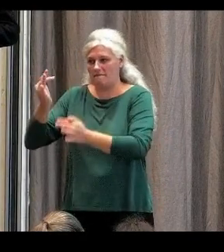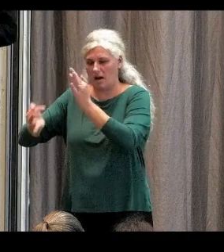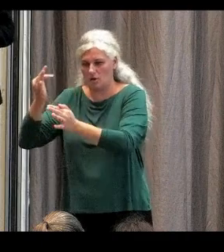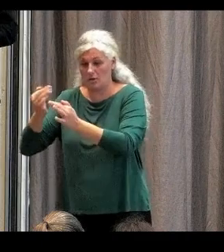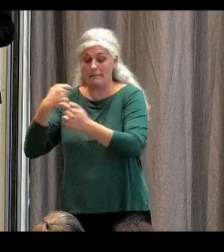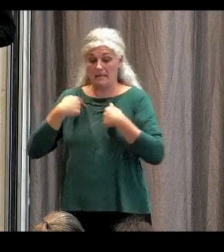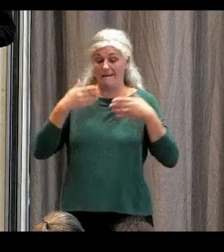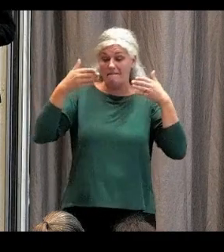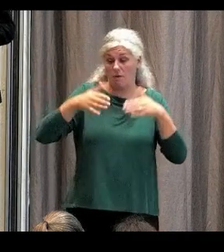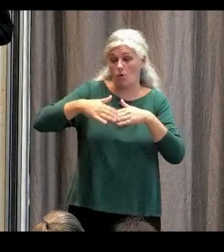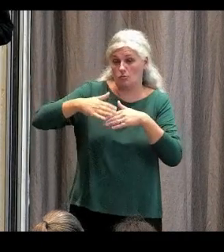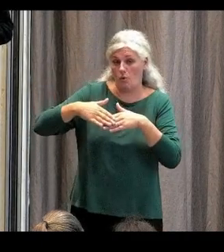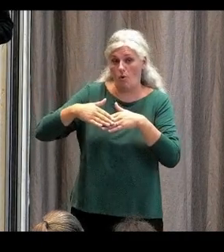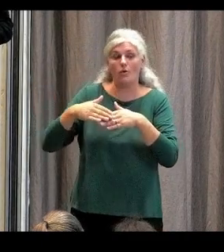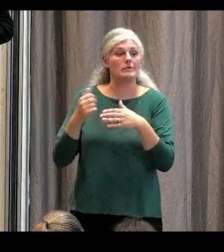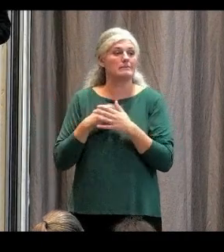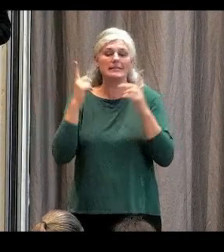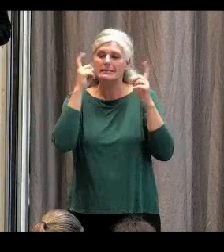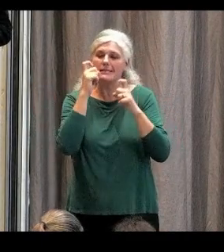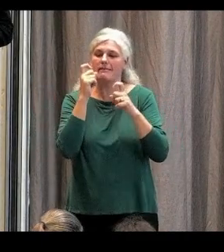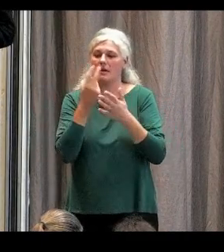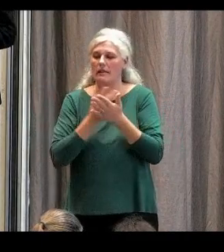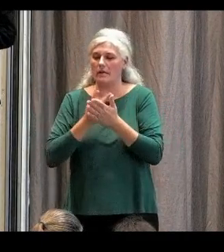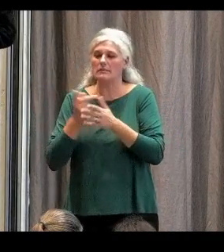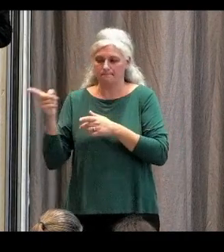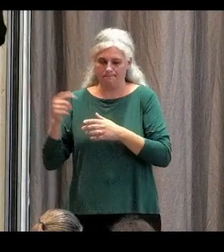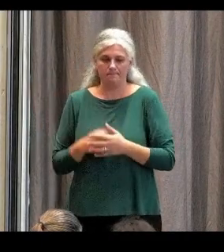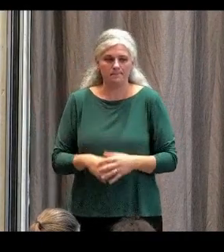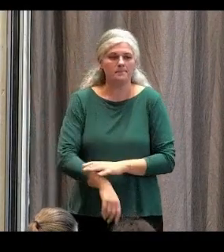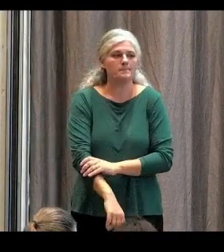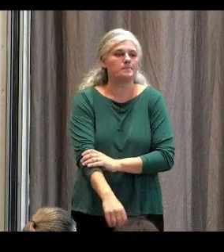focus on more difficult epilepsy.